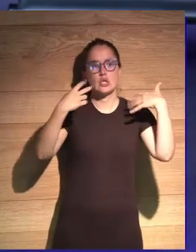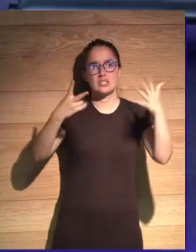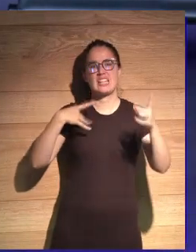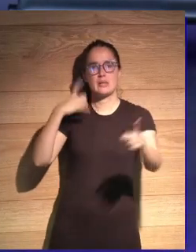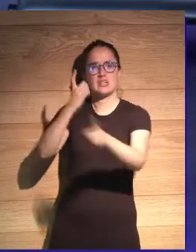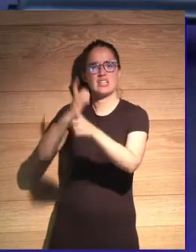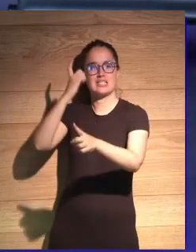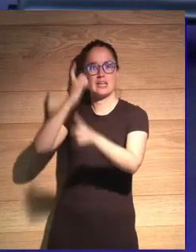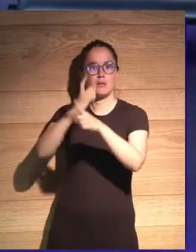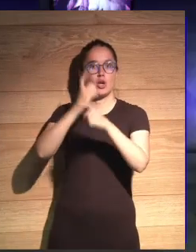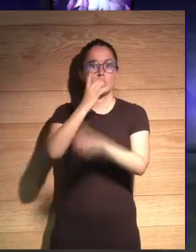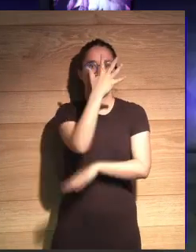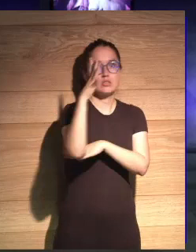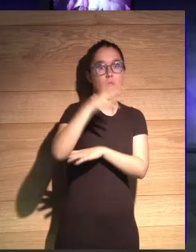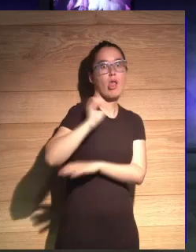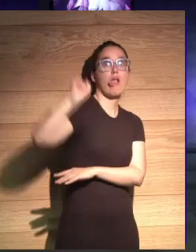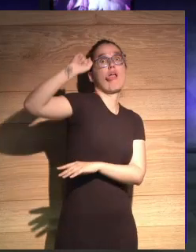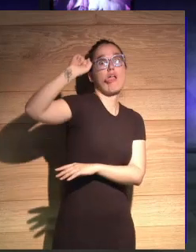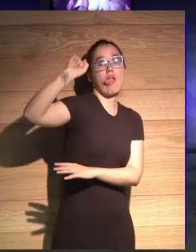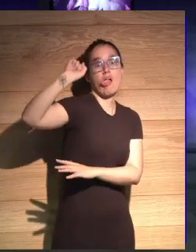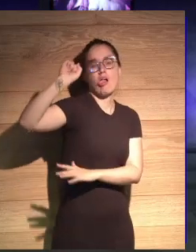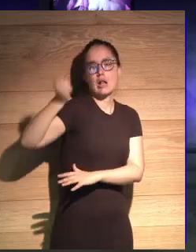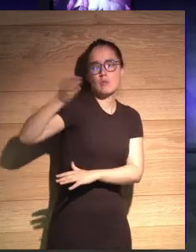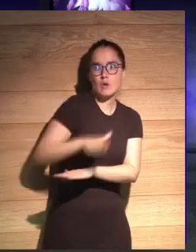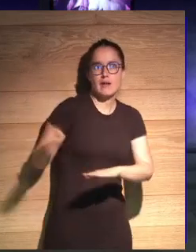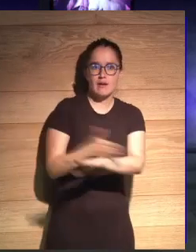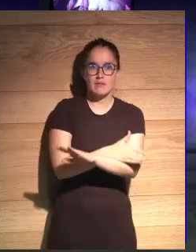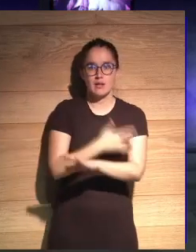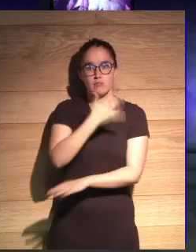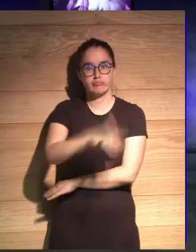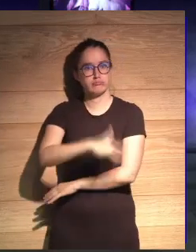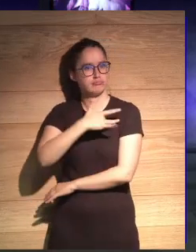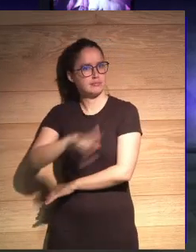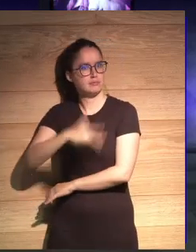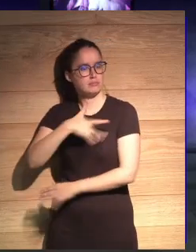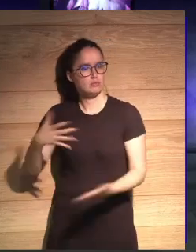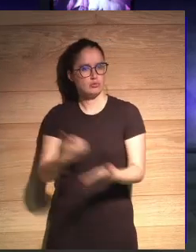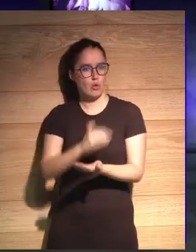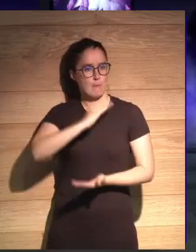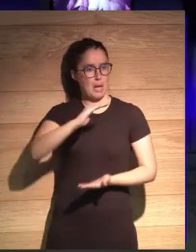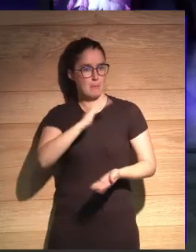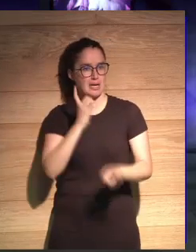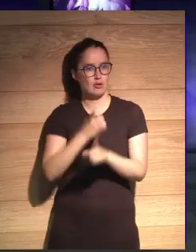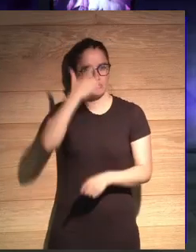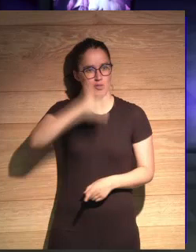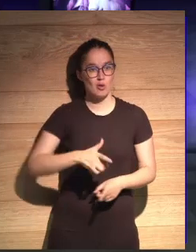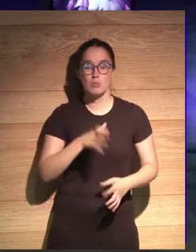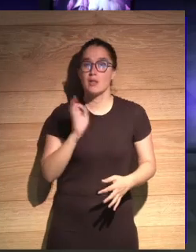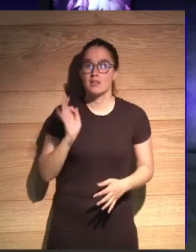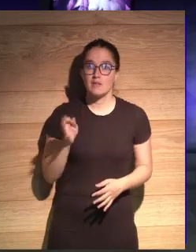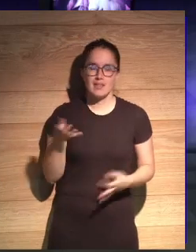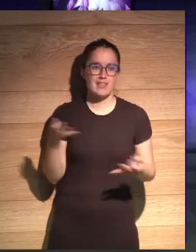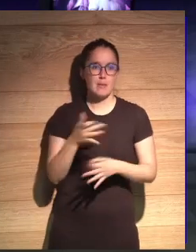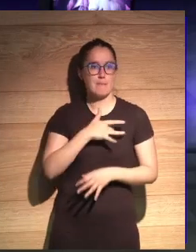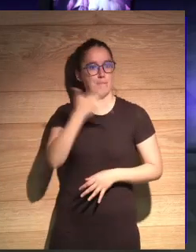to see 6 or 7 of my enemies hanging from those trees. Before they die, I will forgive